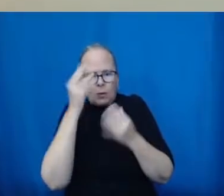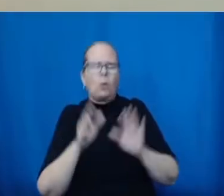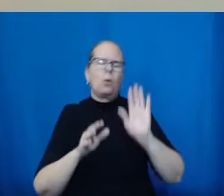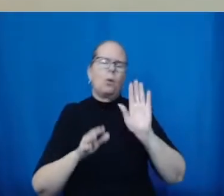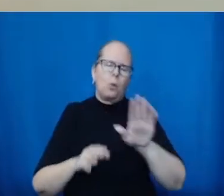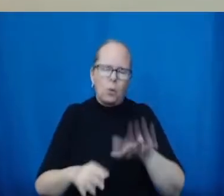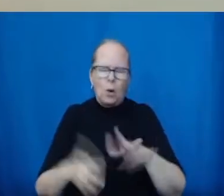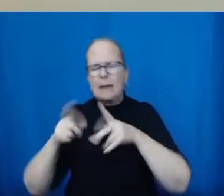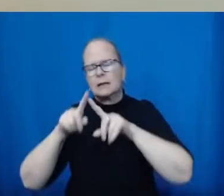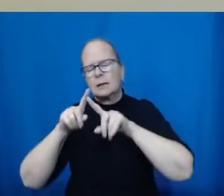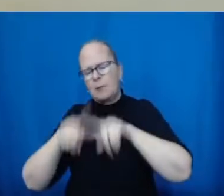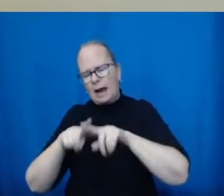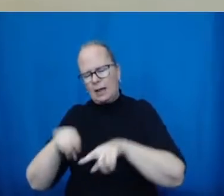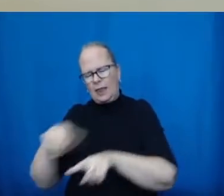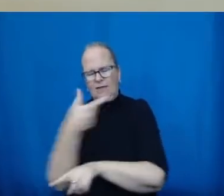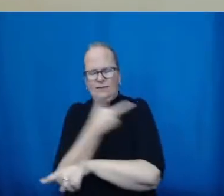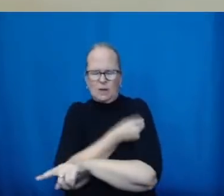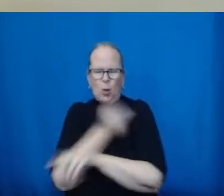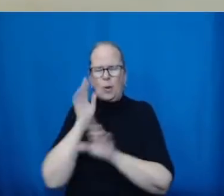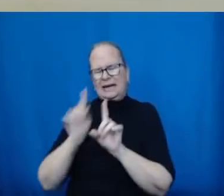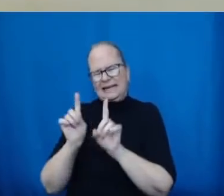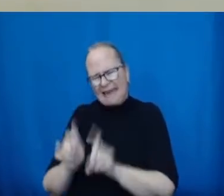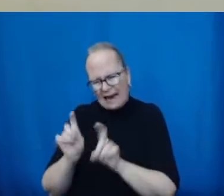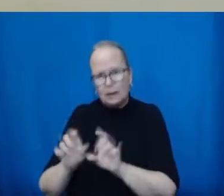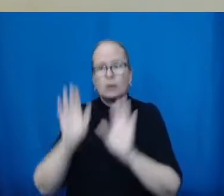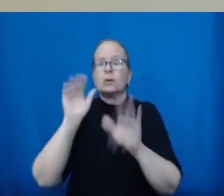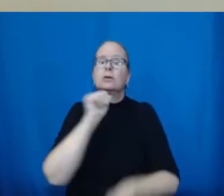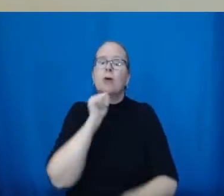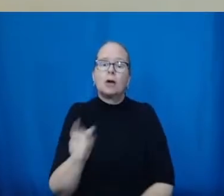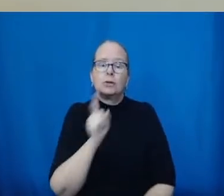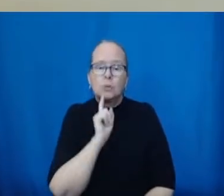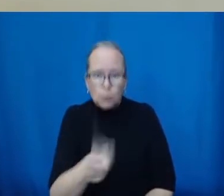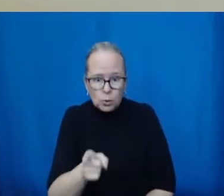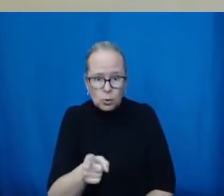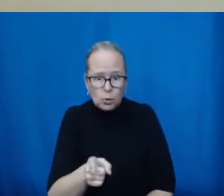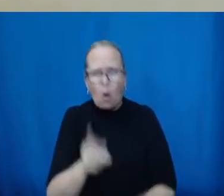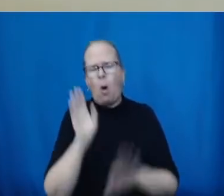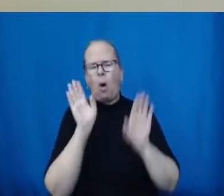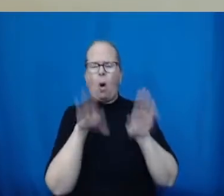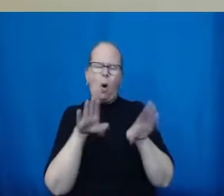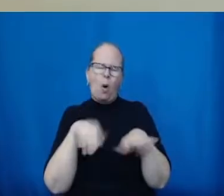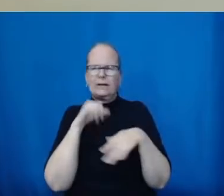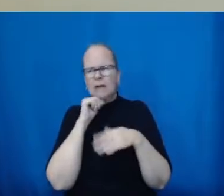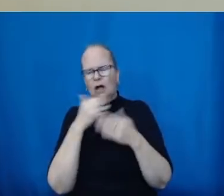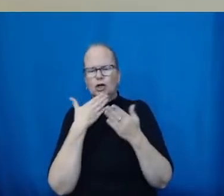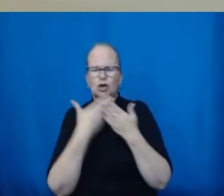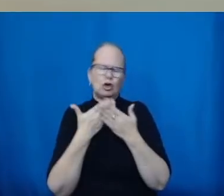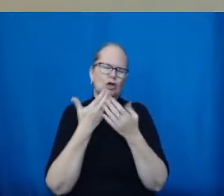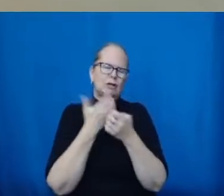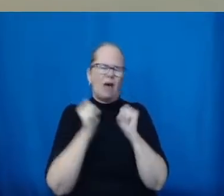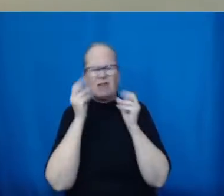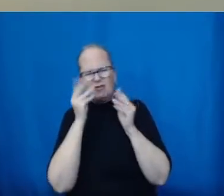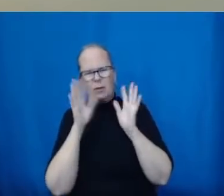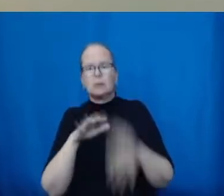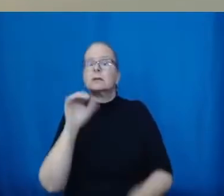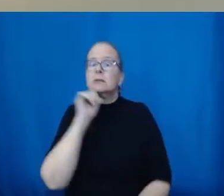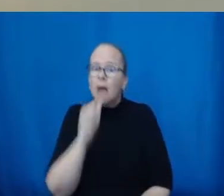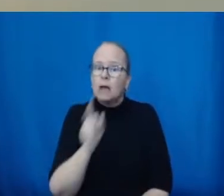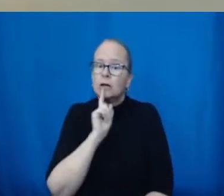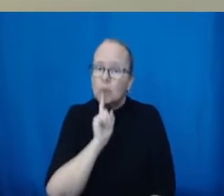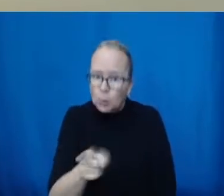safety data, not true. Those narratives still continue to do great harm. Another stat,